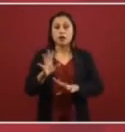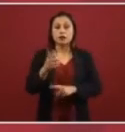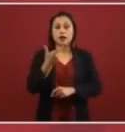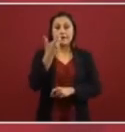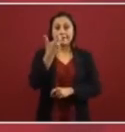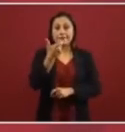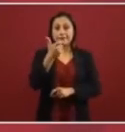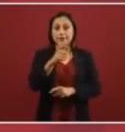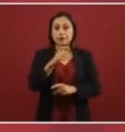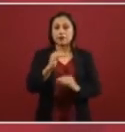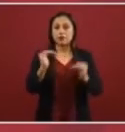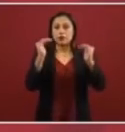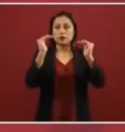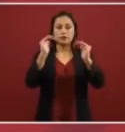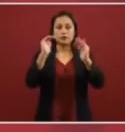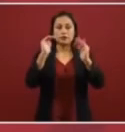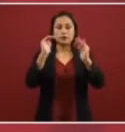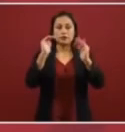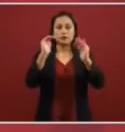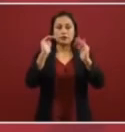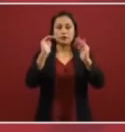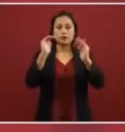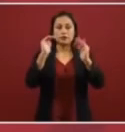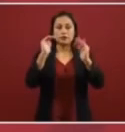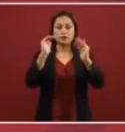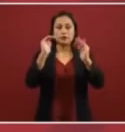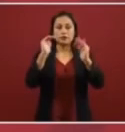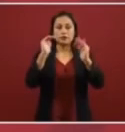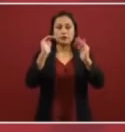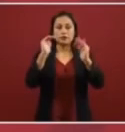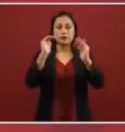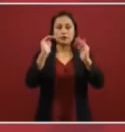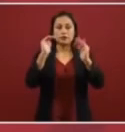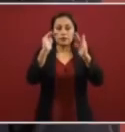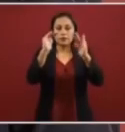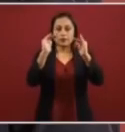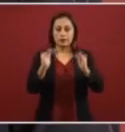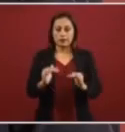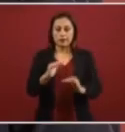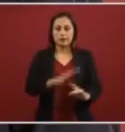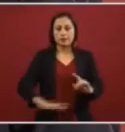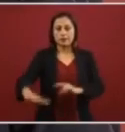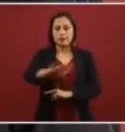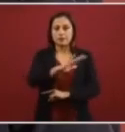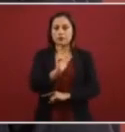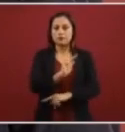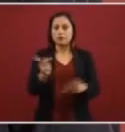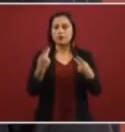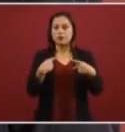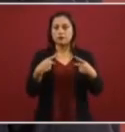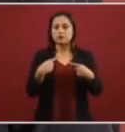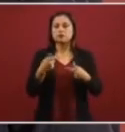Bajo que antes. At the bottom than before.